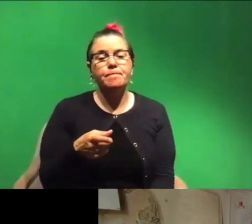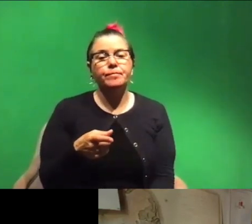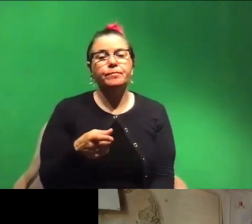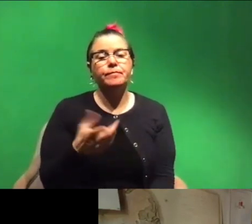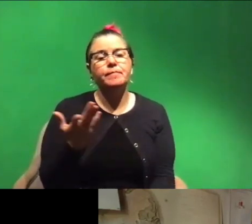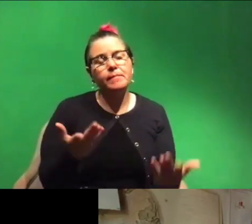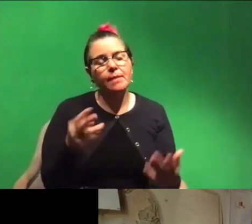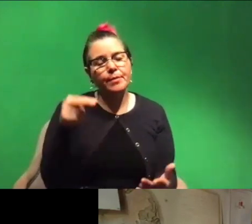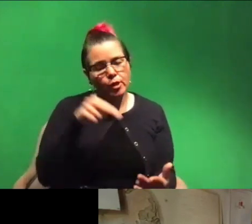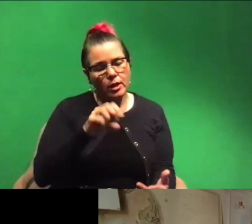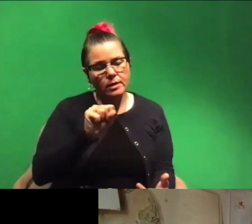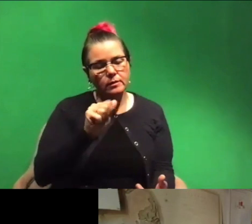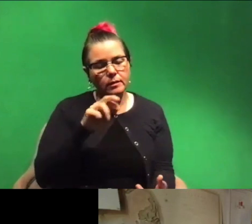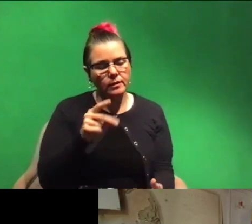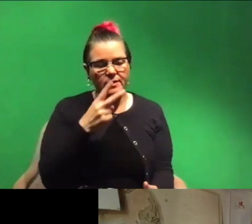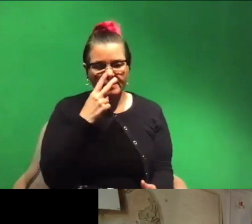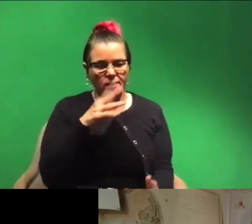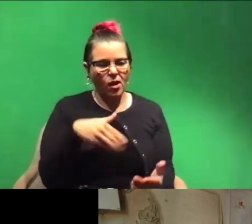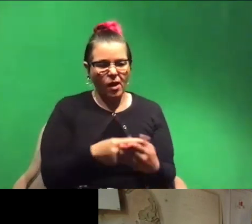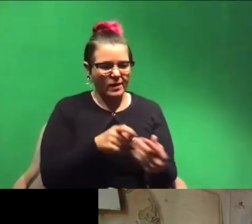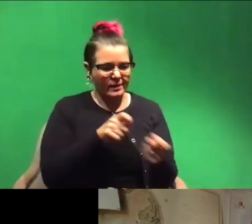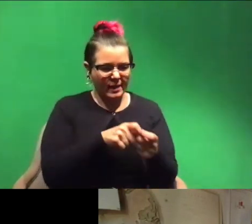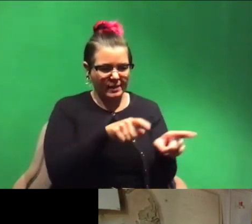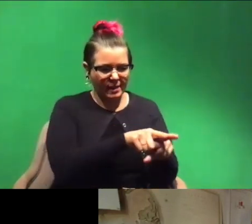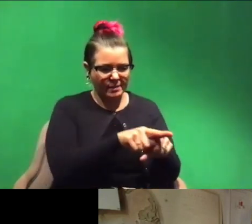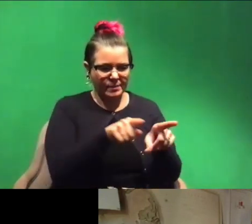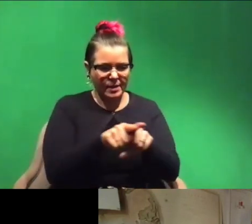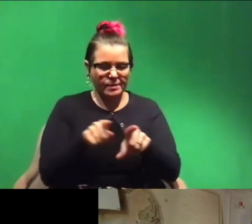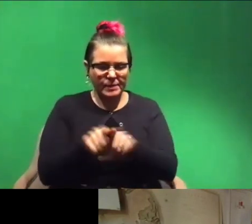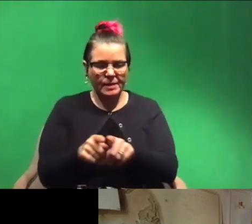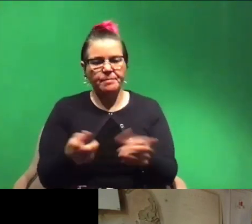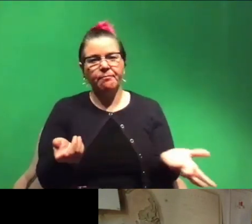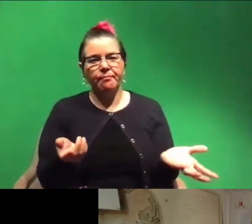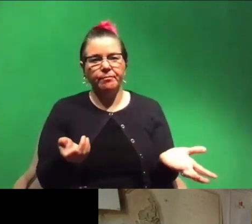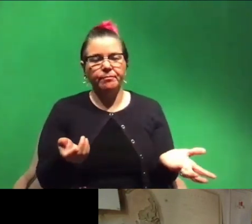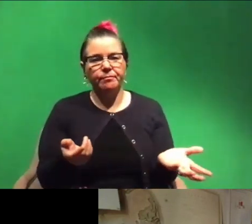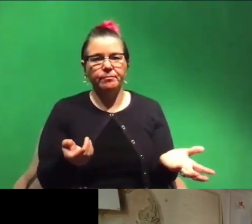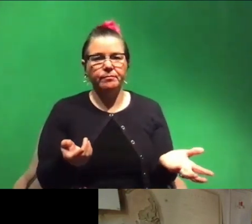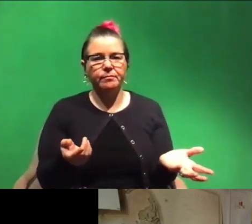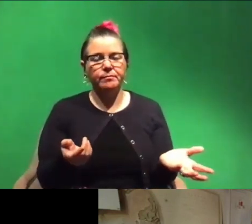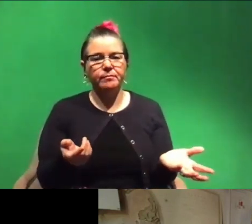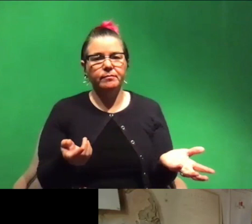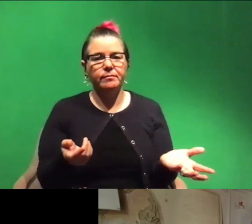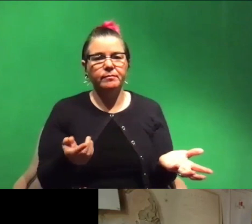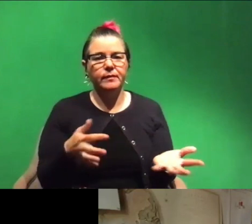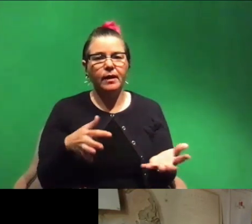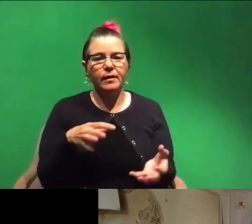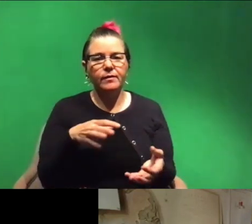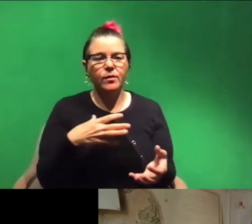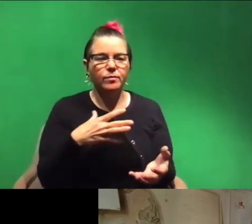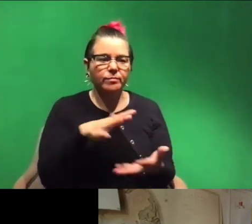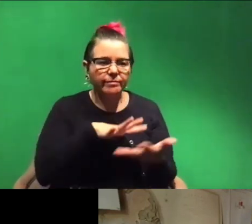look at a sand and you see that all the grains are all exactly the same and they're all kind of the same kind of smoky white